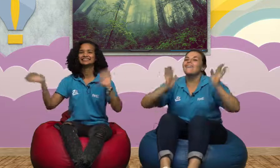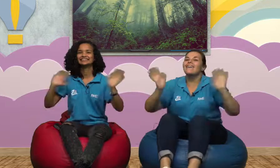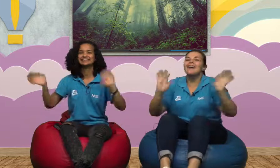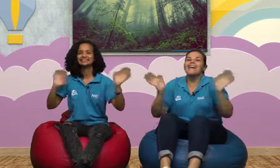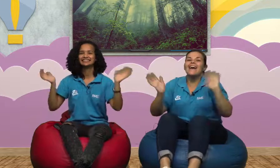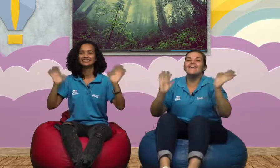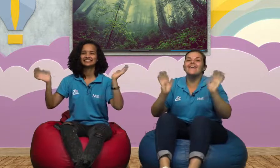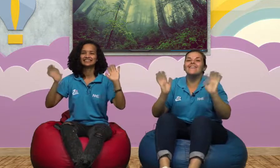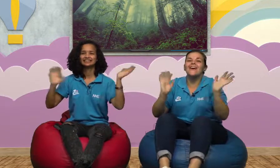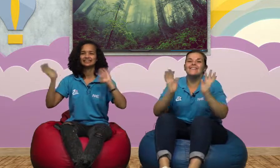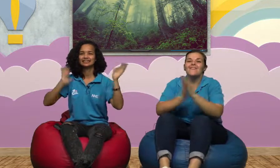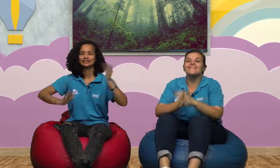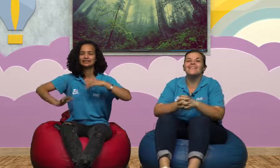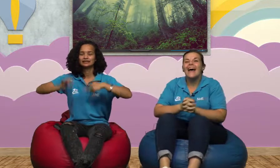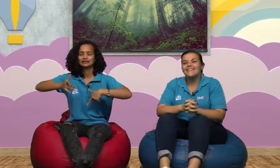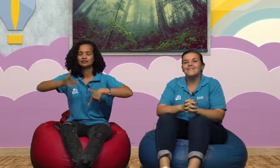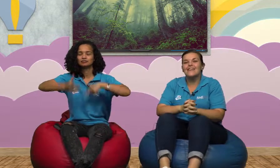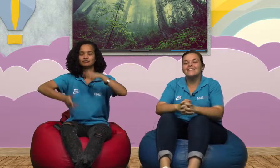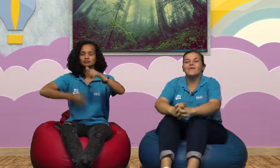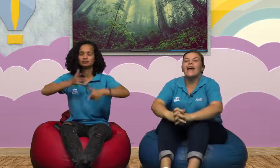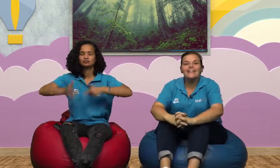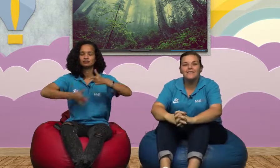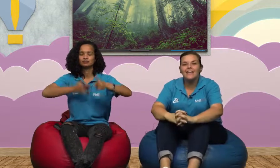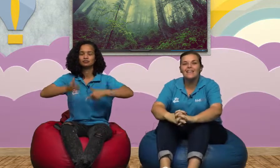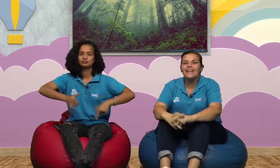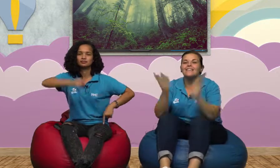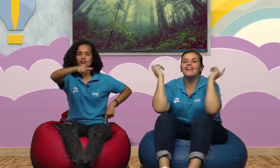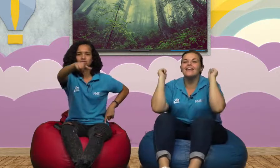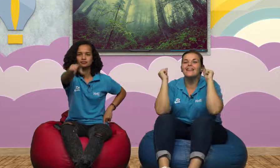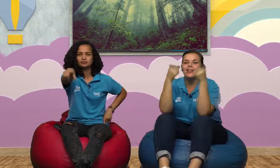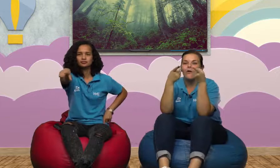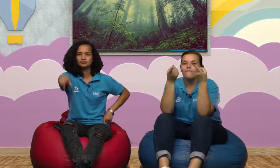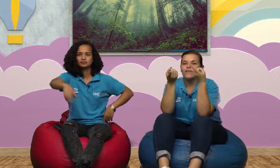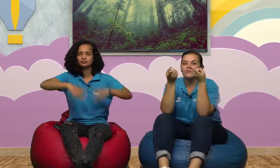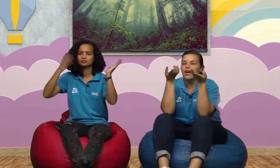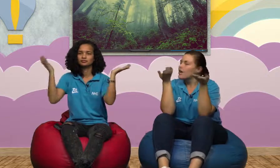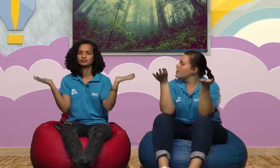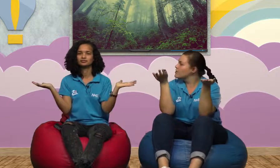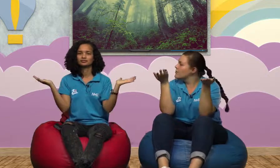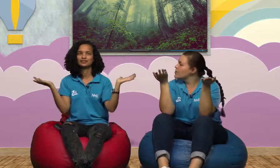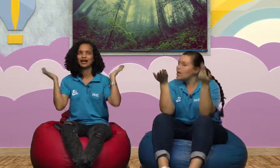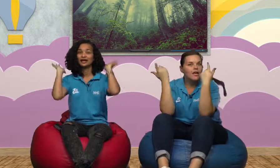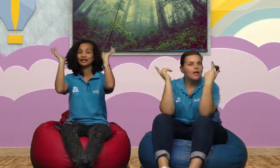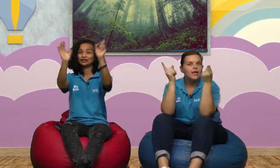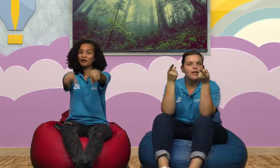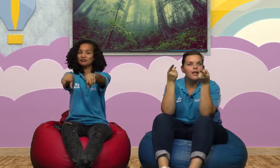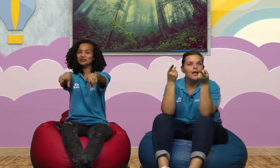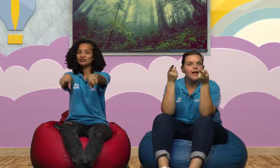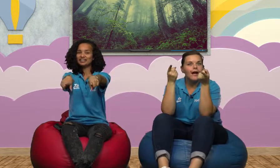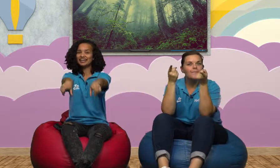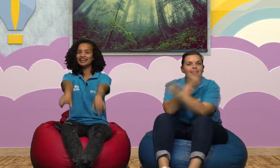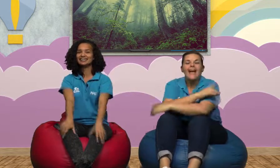Hi everyone, and welcome back to My Zone Active Kids, where we actively invest in your future. Whose future?